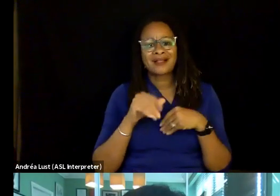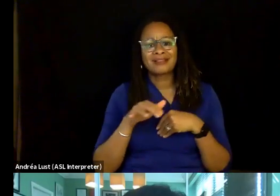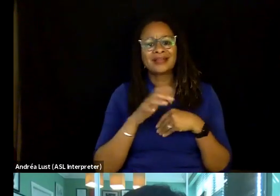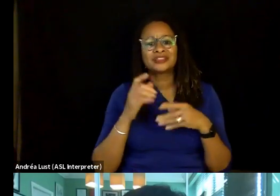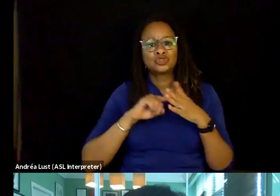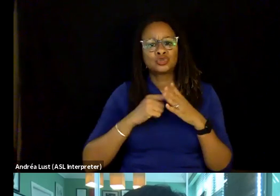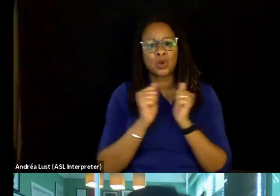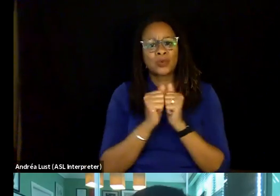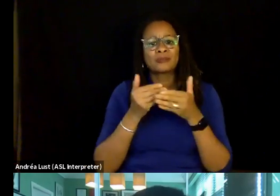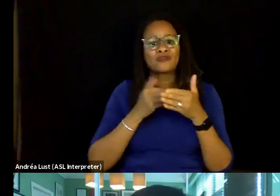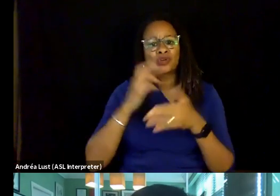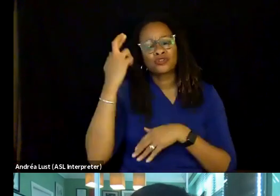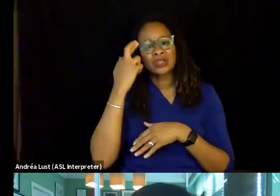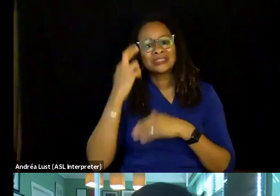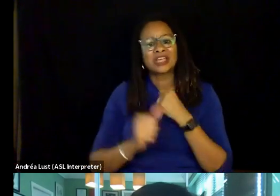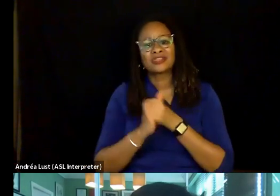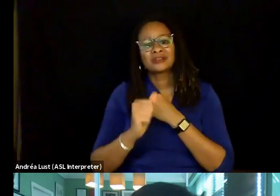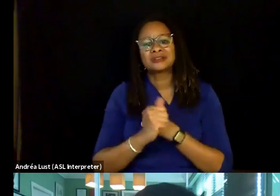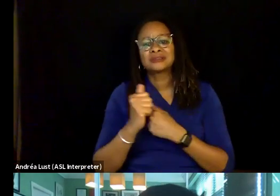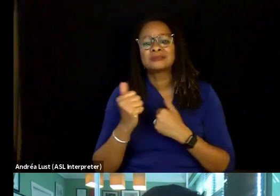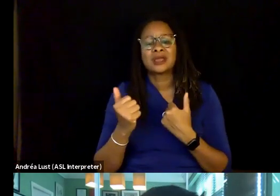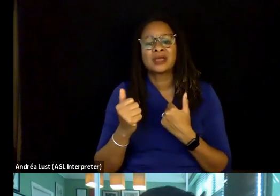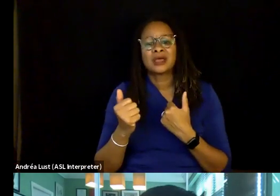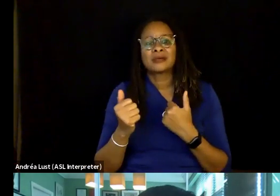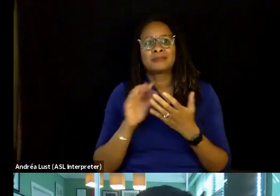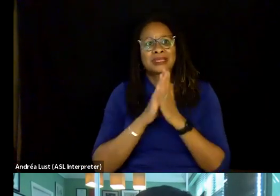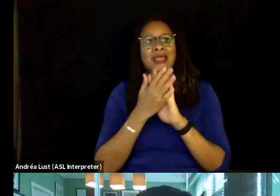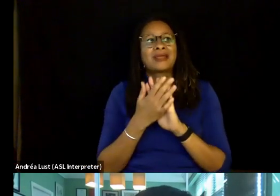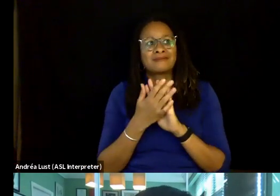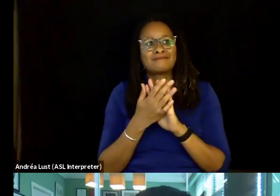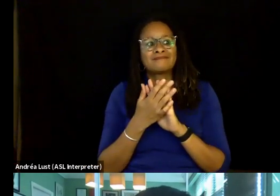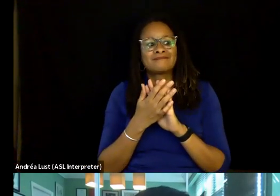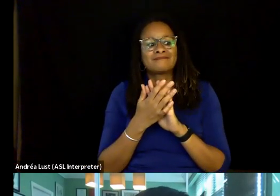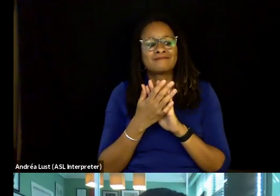you realized the threat that became 1,000 Cuts?